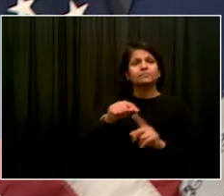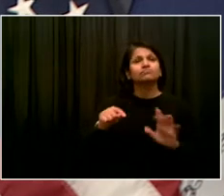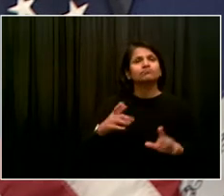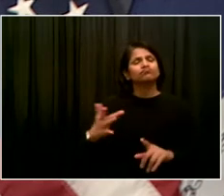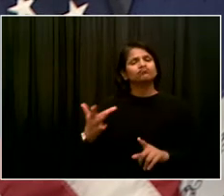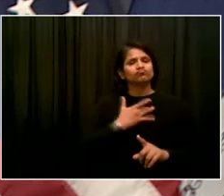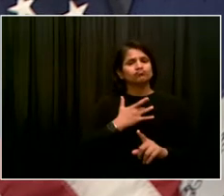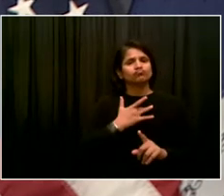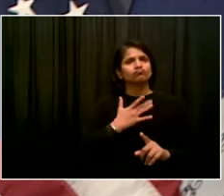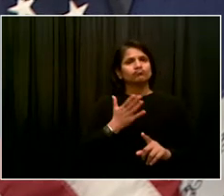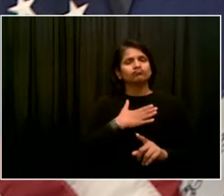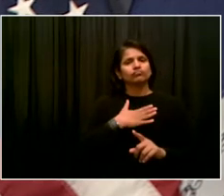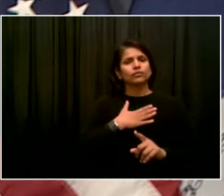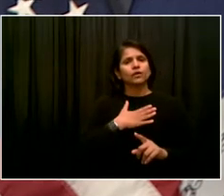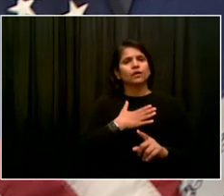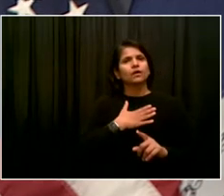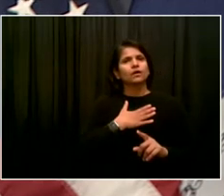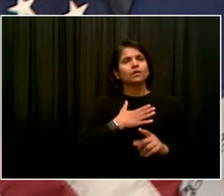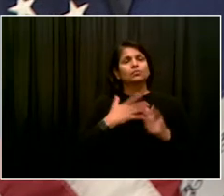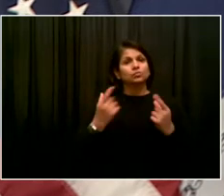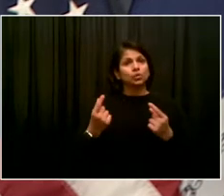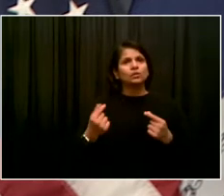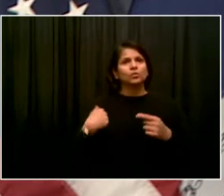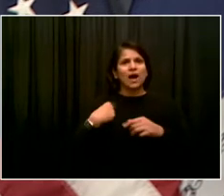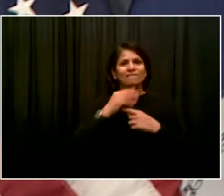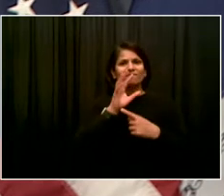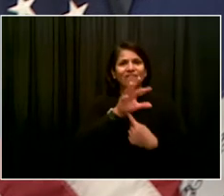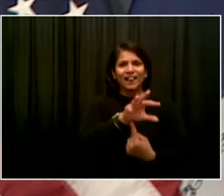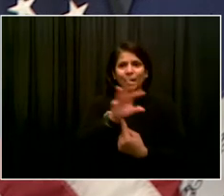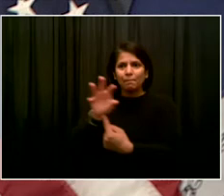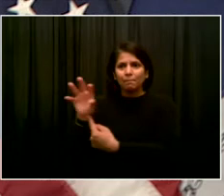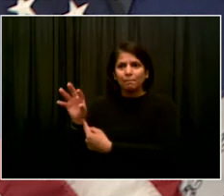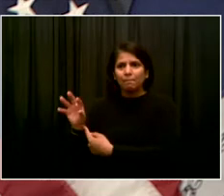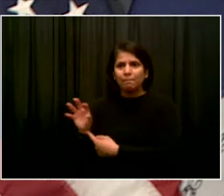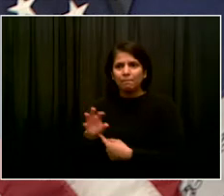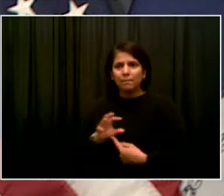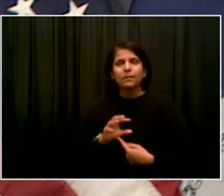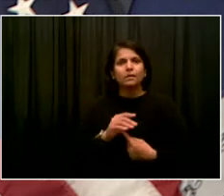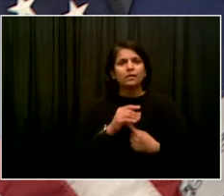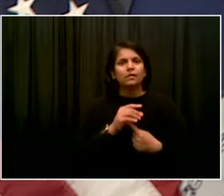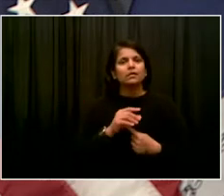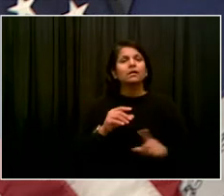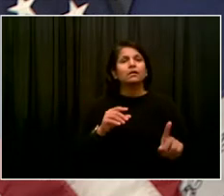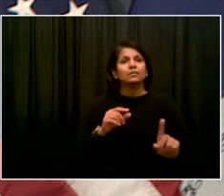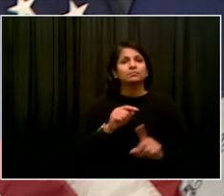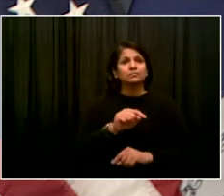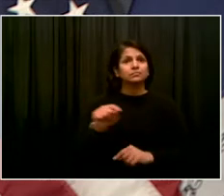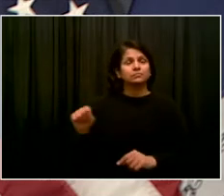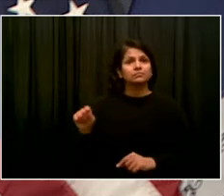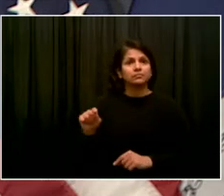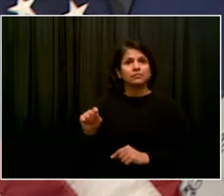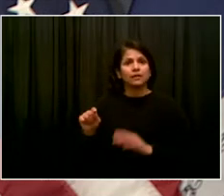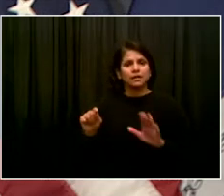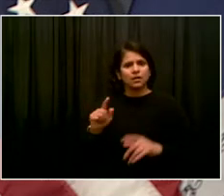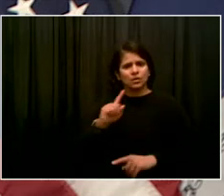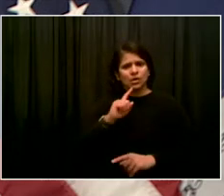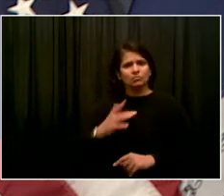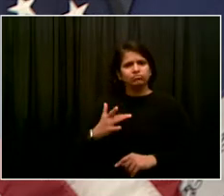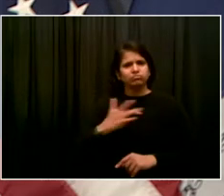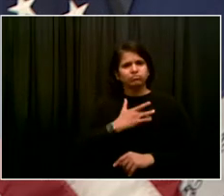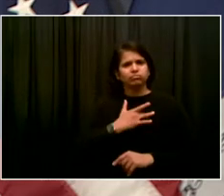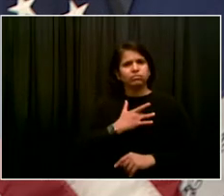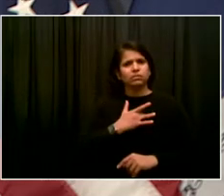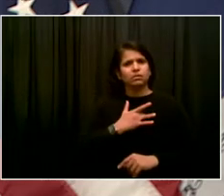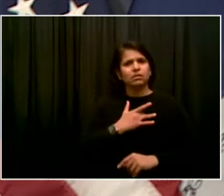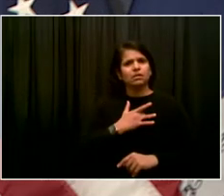a series of profiles. And I was also really struck by some conversations I had with police officers about the work of violence